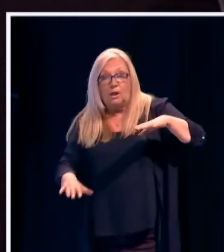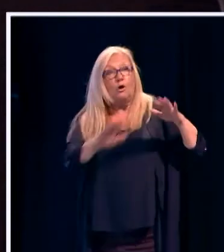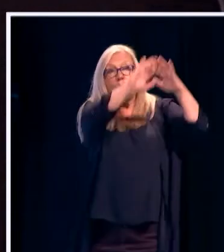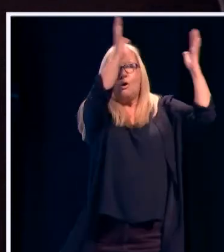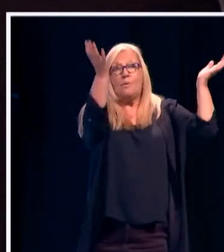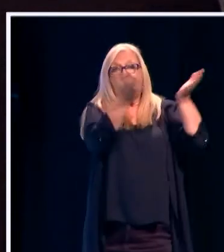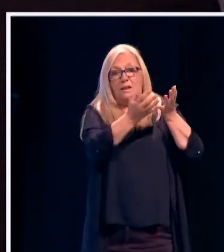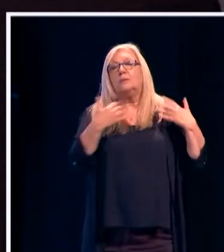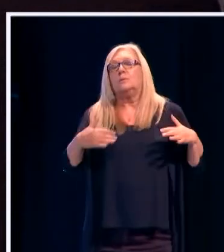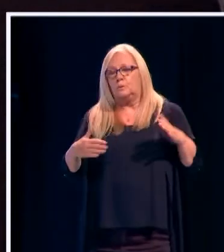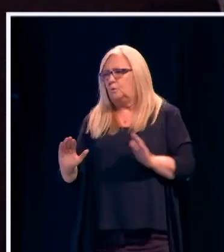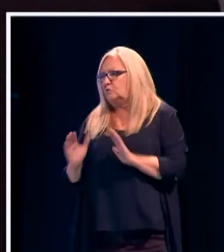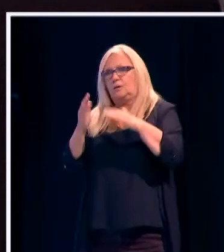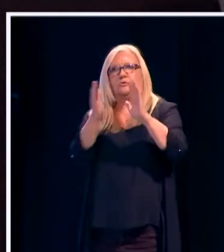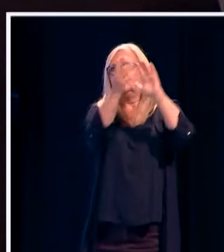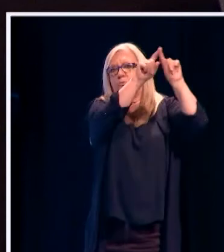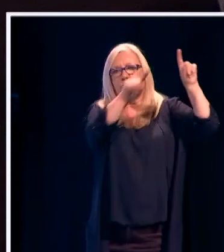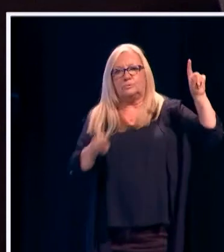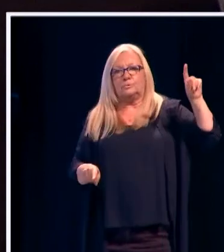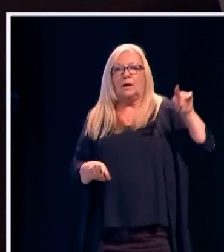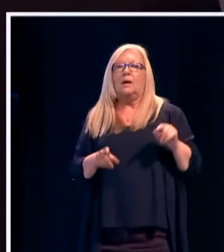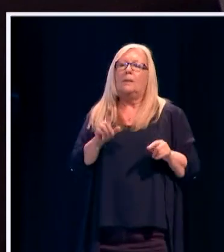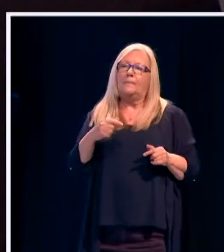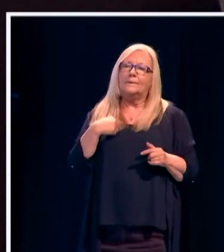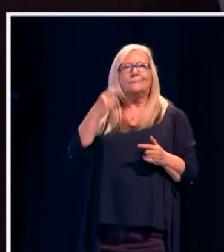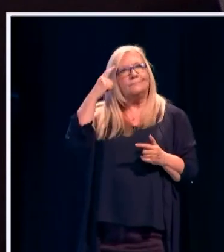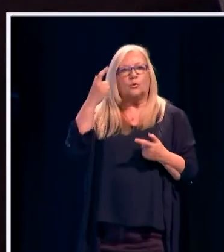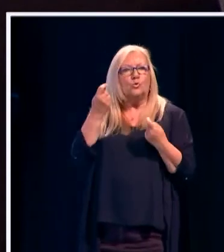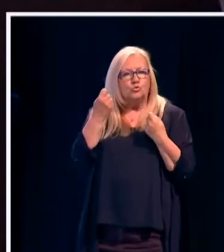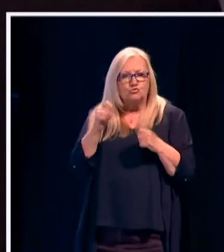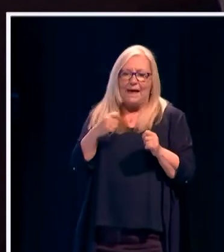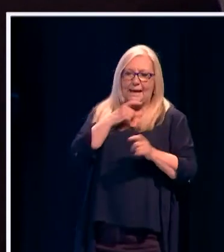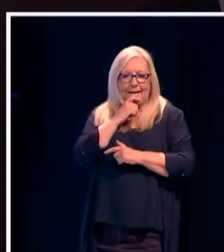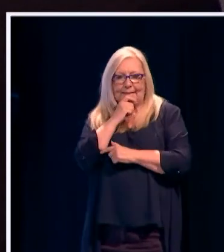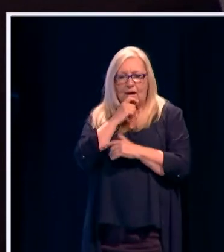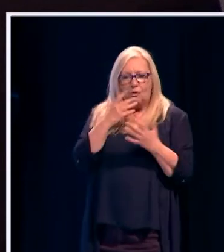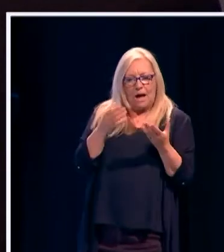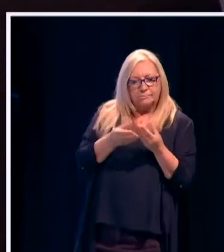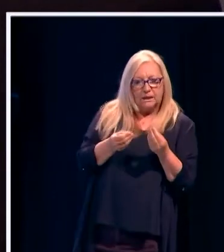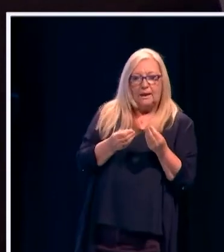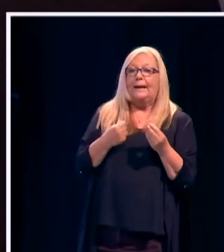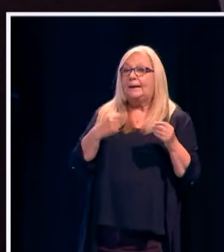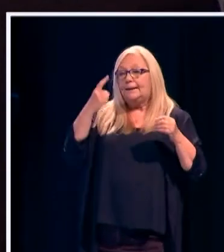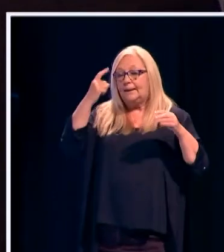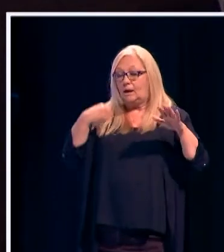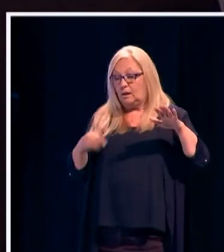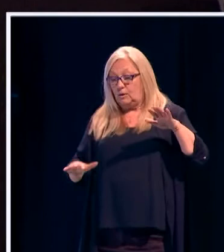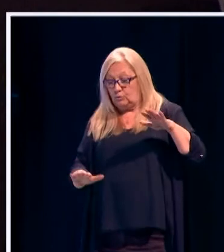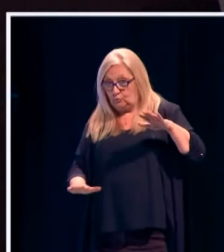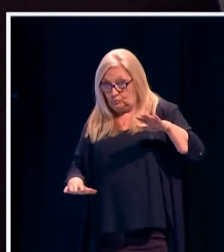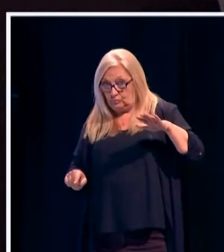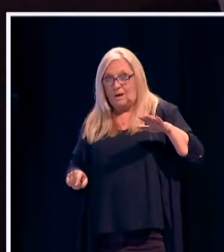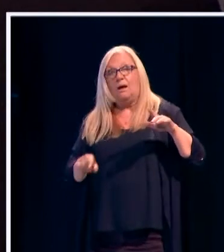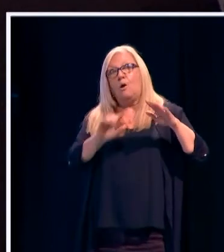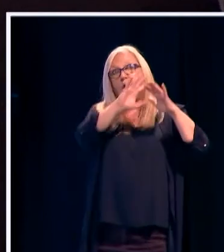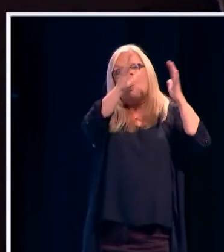we have really tried to figure out, and we have done at the grassroots level and also coming at the global level